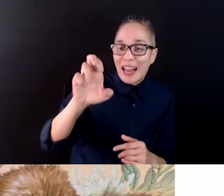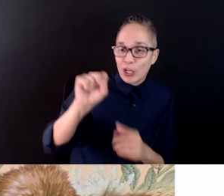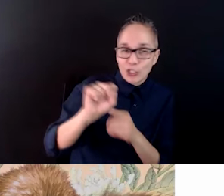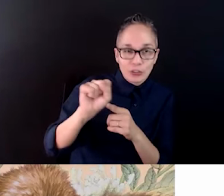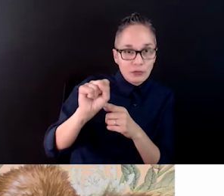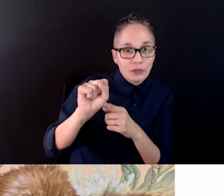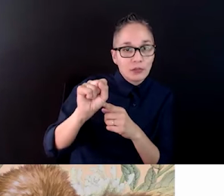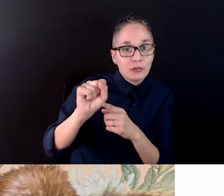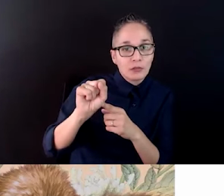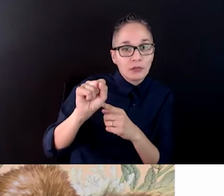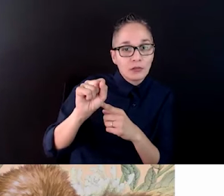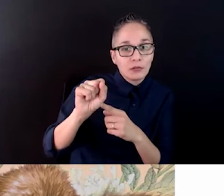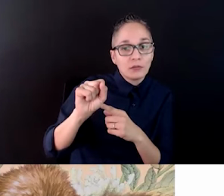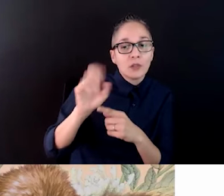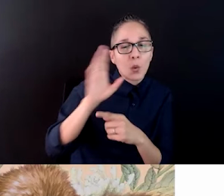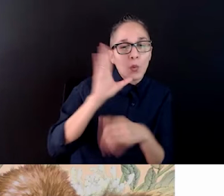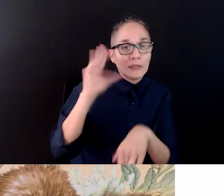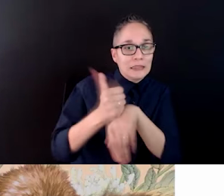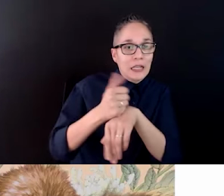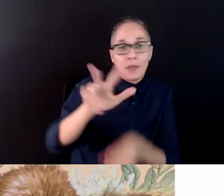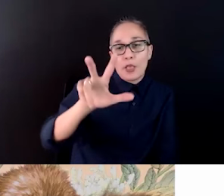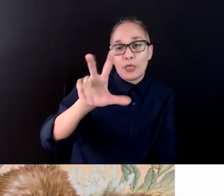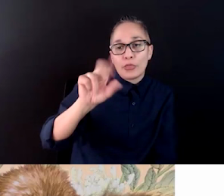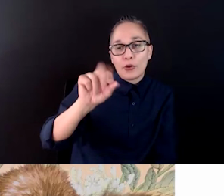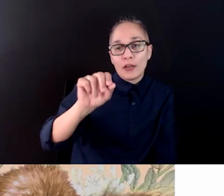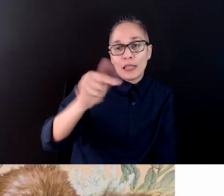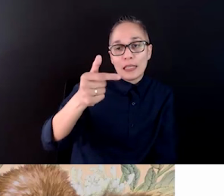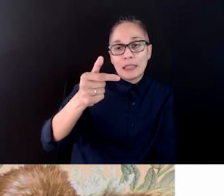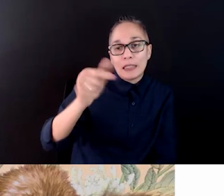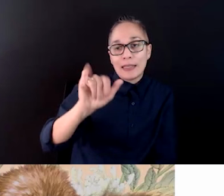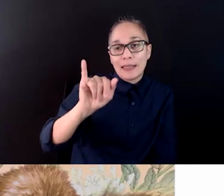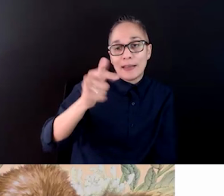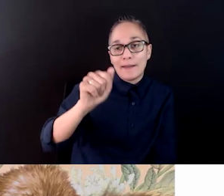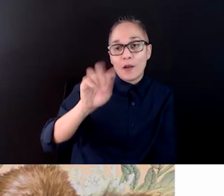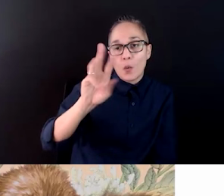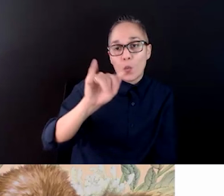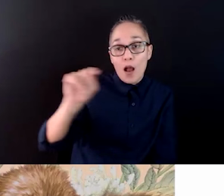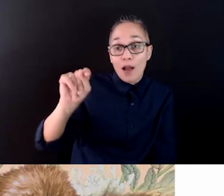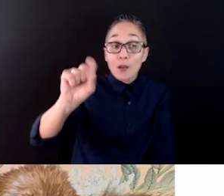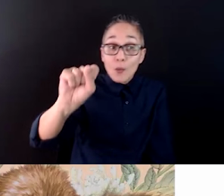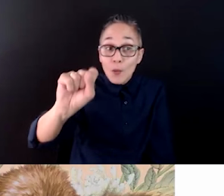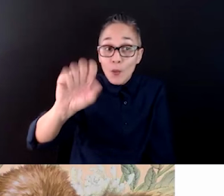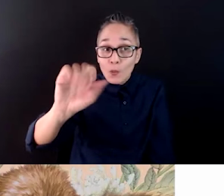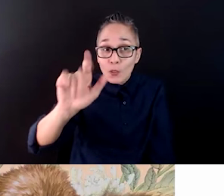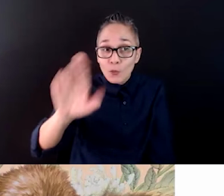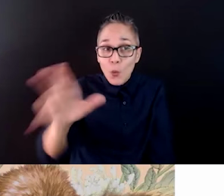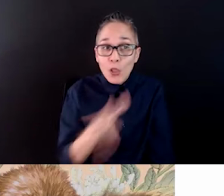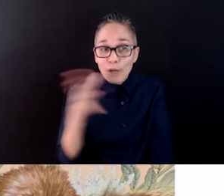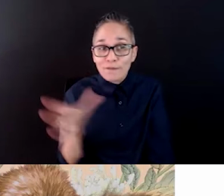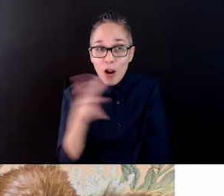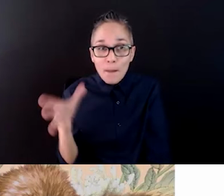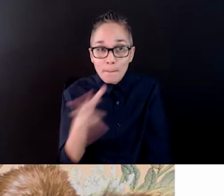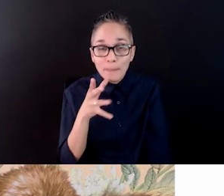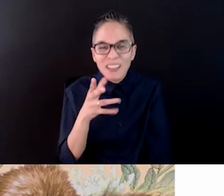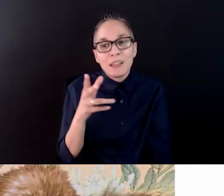west side to put up a 30 gigawatt solar farm. 30 gigawatts, second largest in the world. It was going